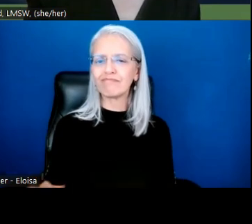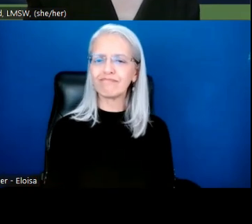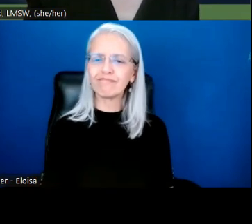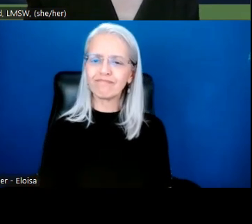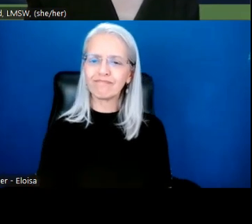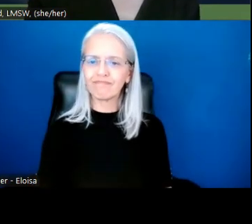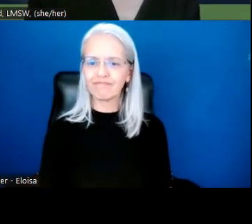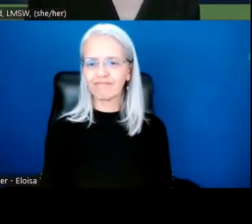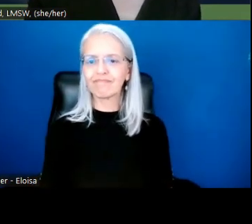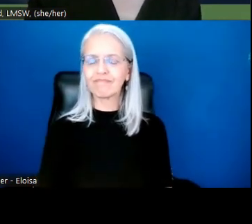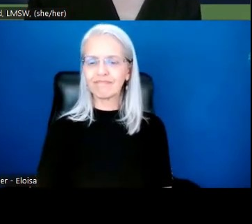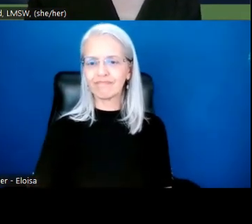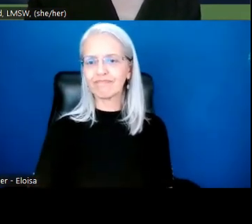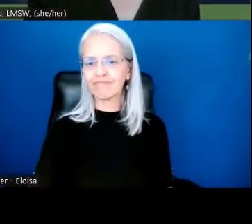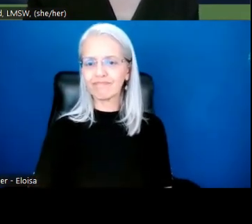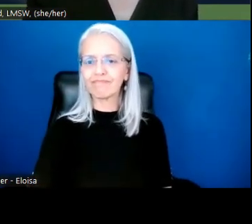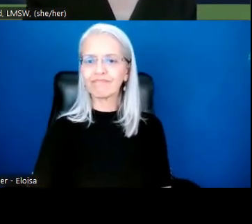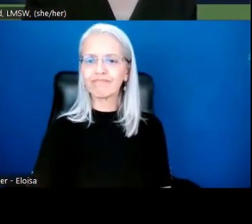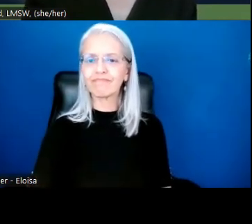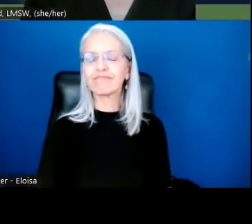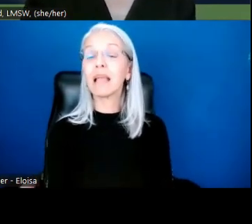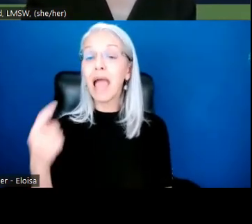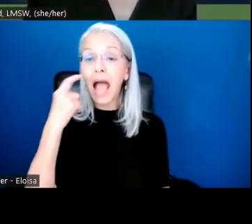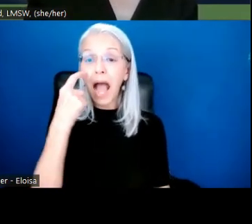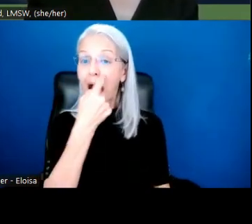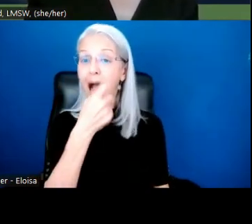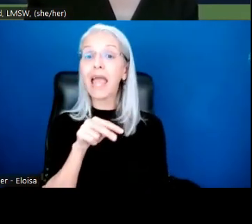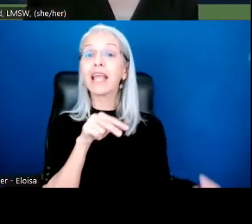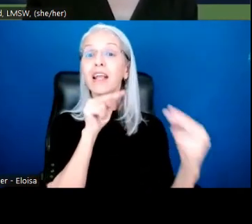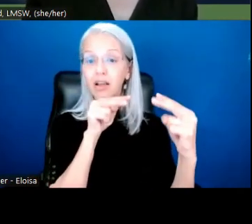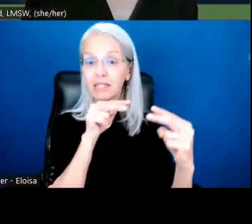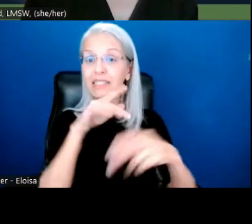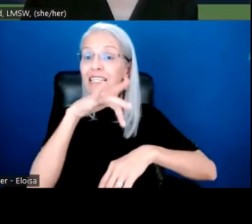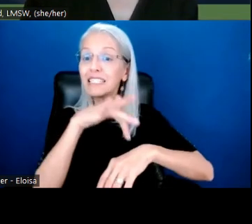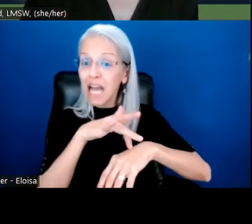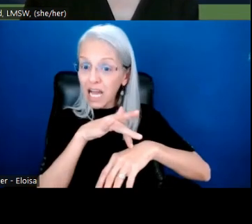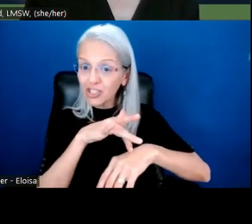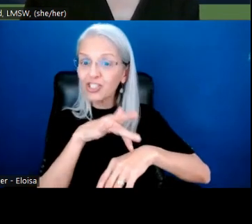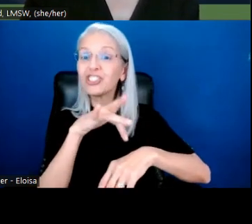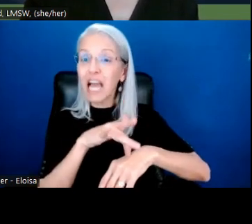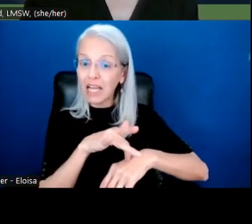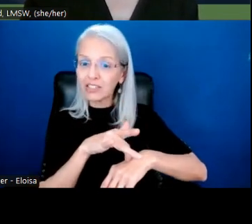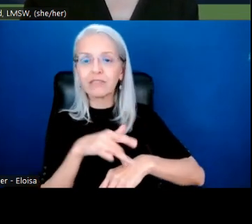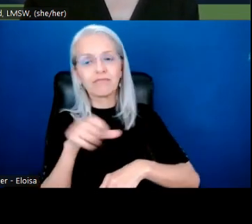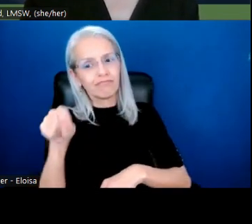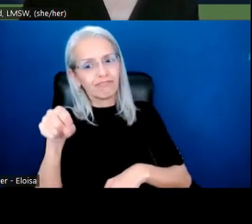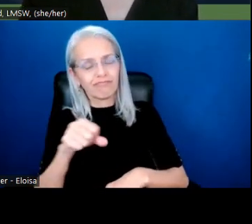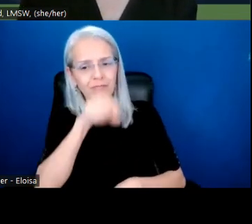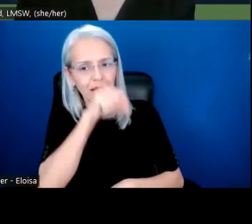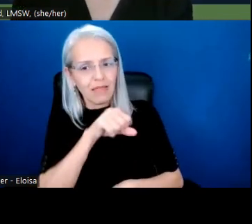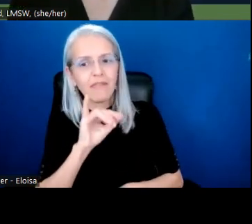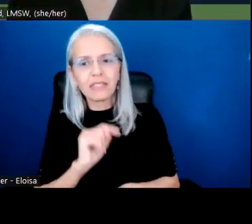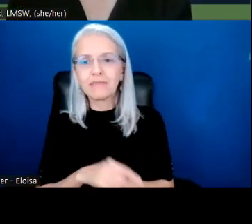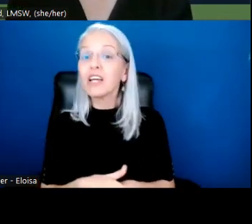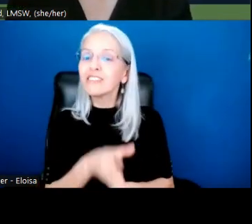Responding to reactions, eye contact, touch, talk to get, oh yes, love it.